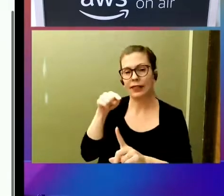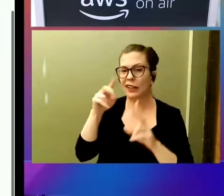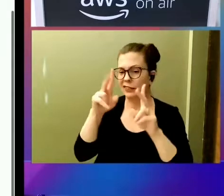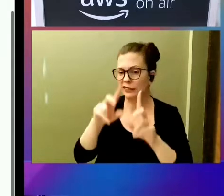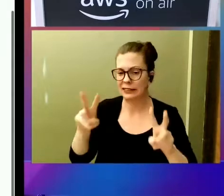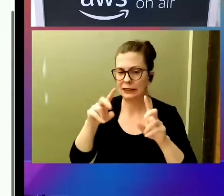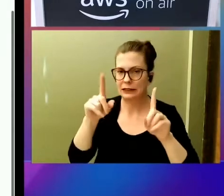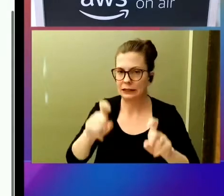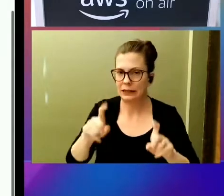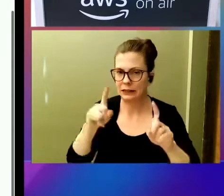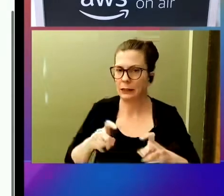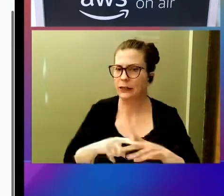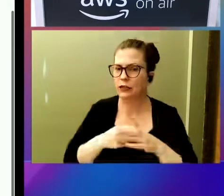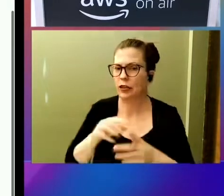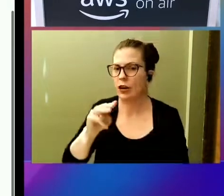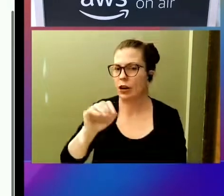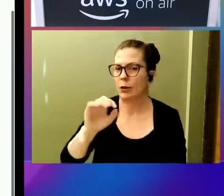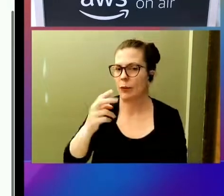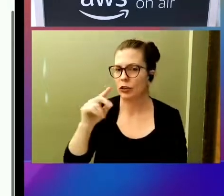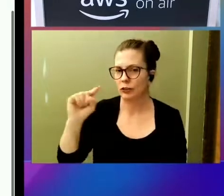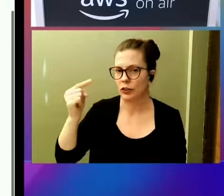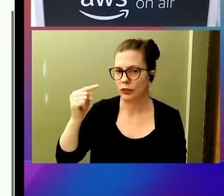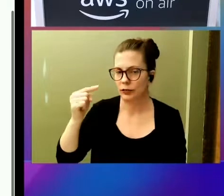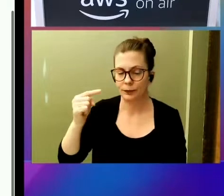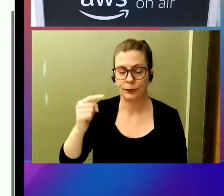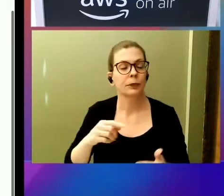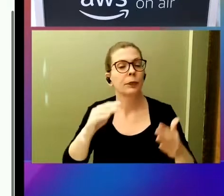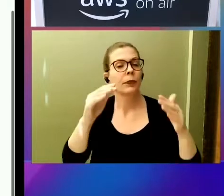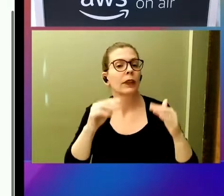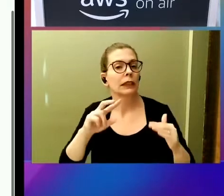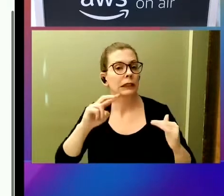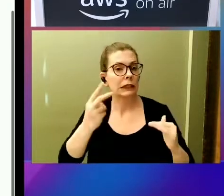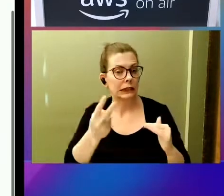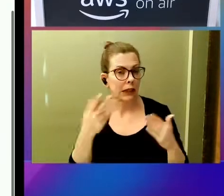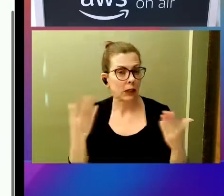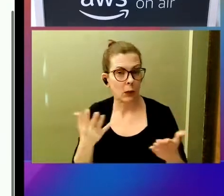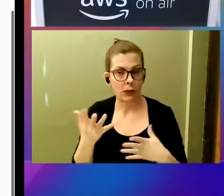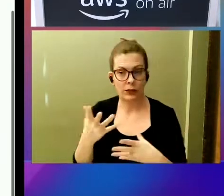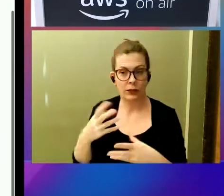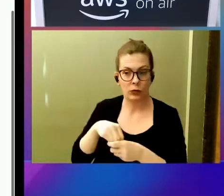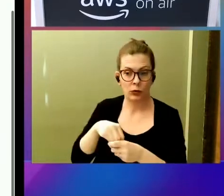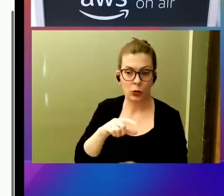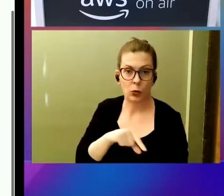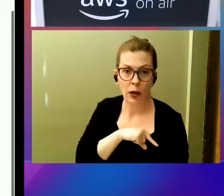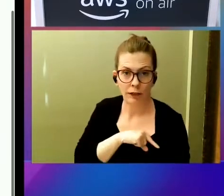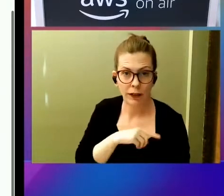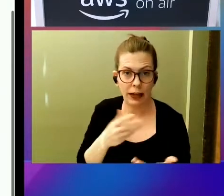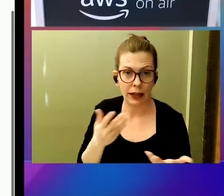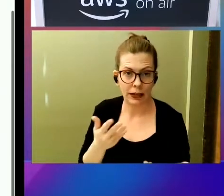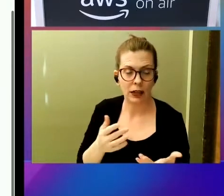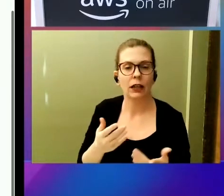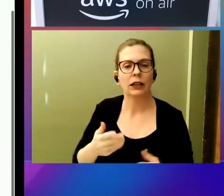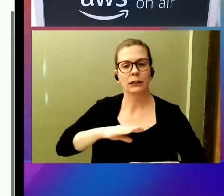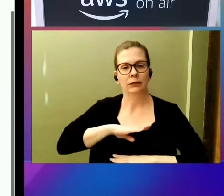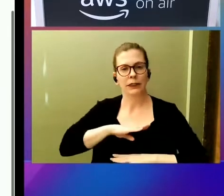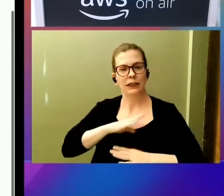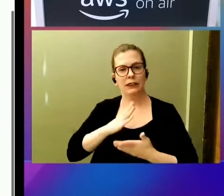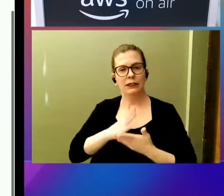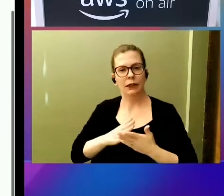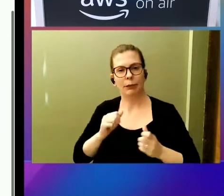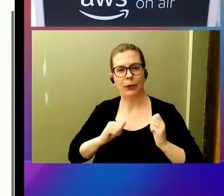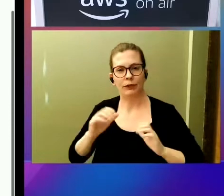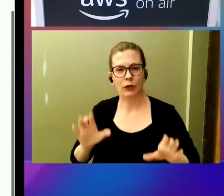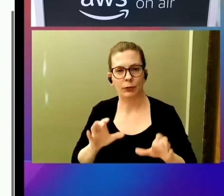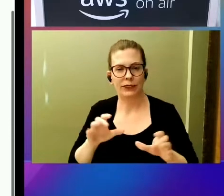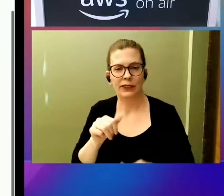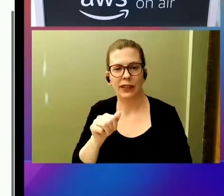1st. The second step required to get qualified is basically meeting certain performance in the AWS DeepRacer Student